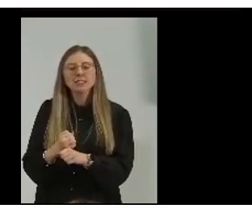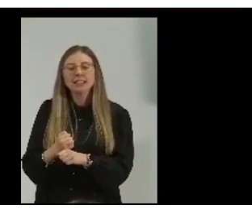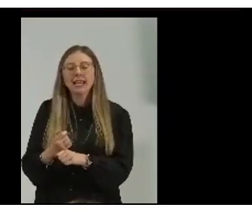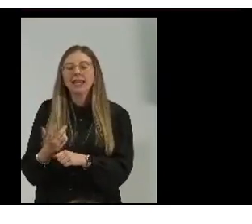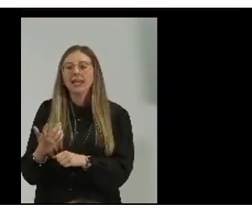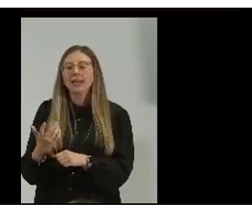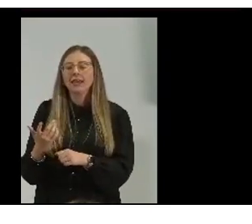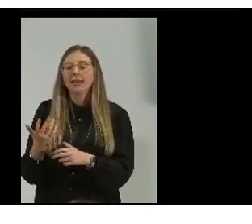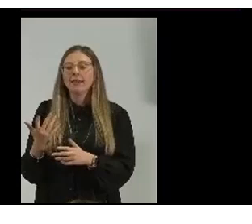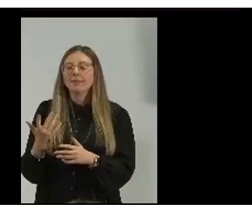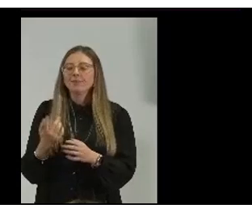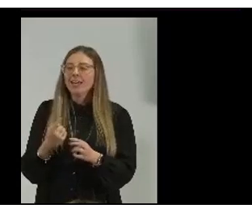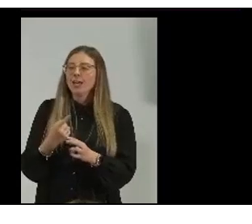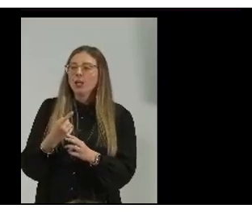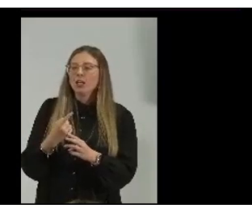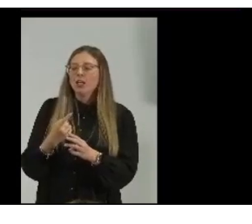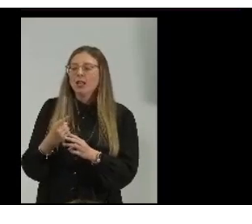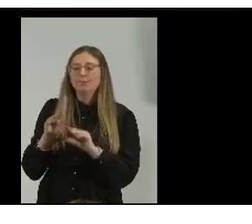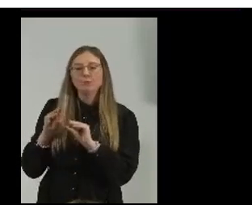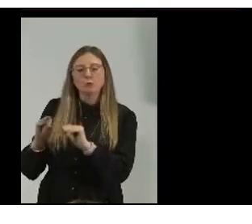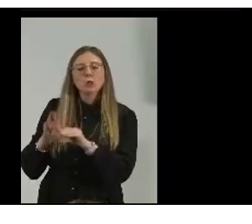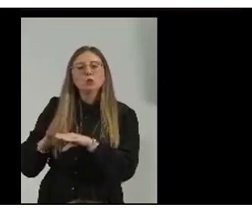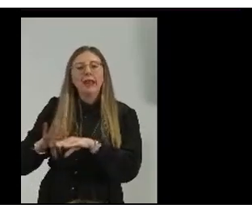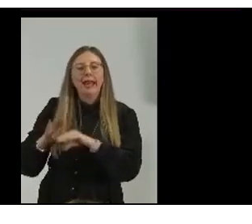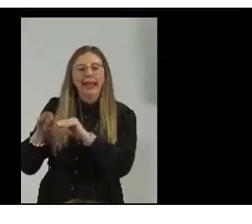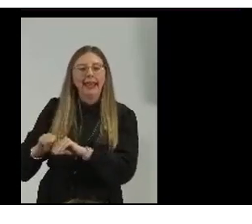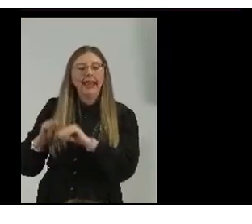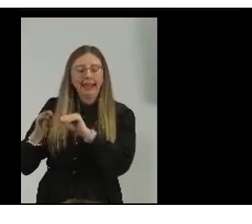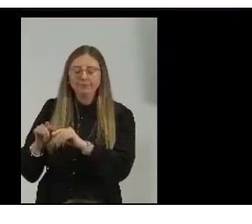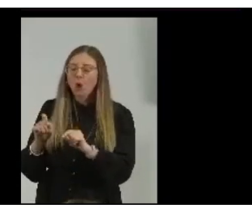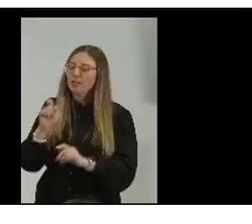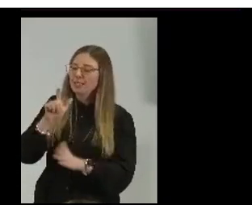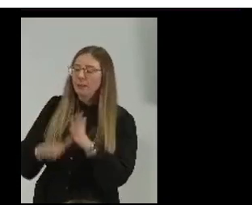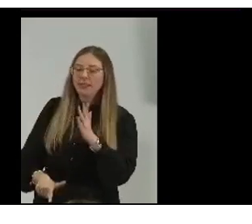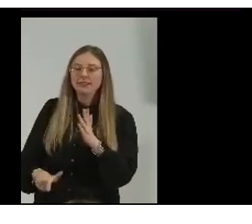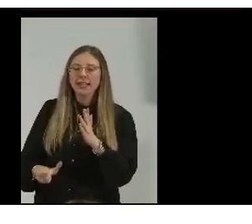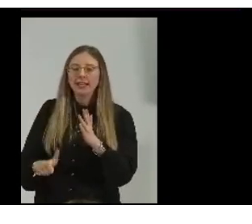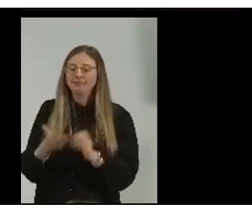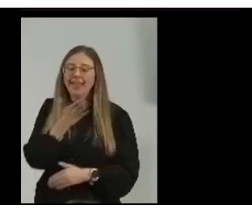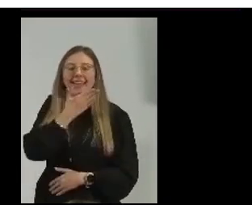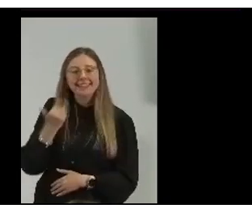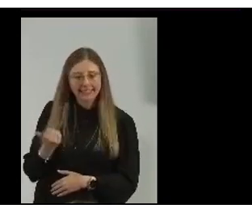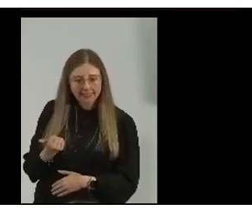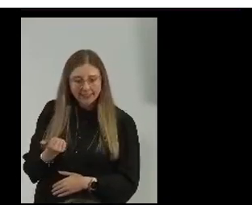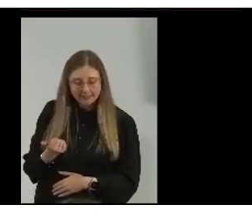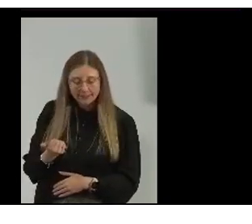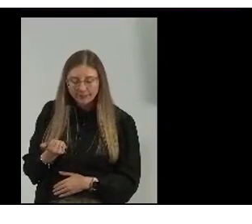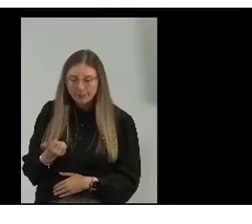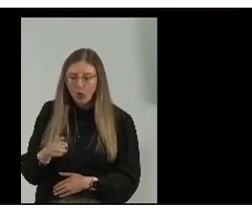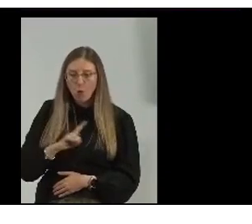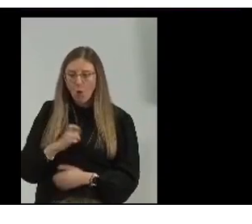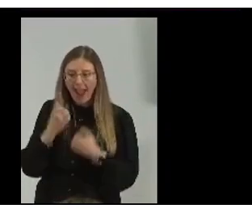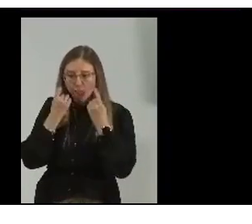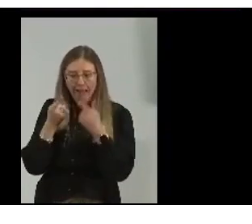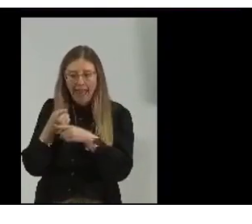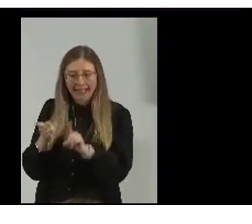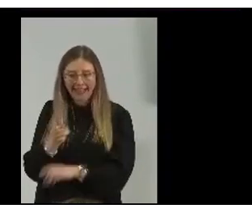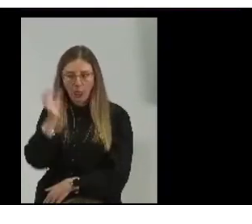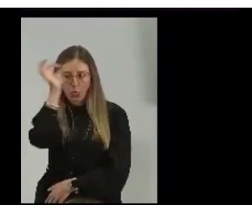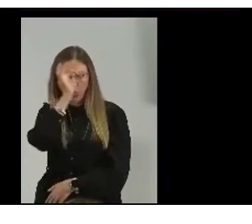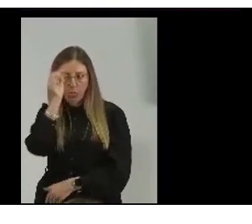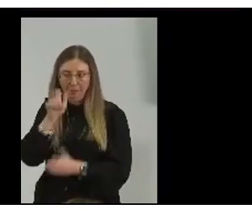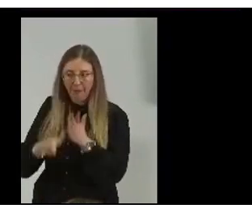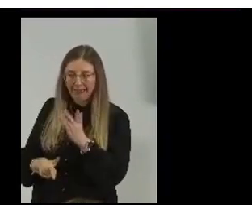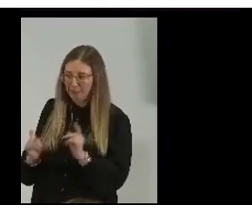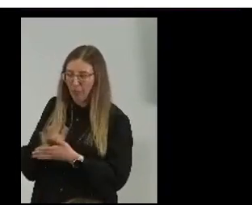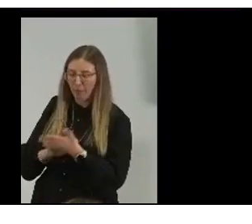staff for a 2 to 3 day training on disability etiquette to start with, because we realized they have no clue what